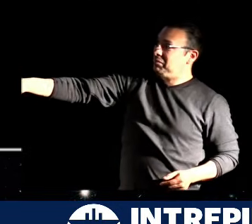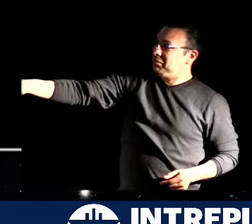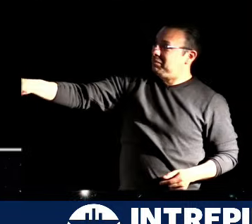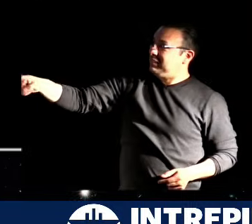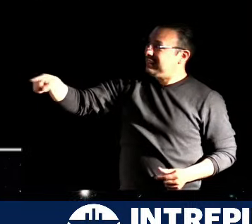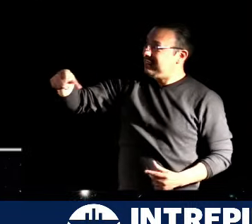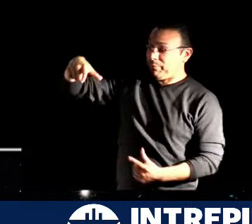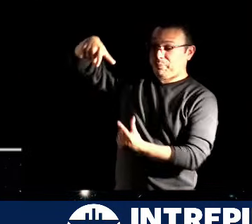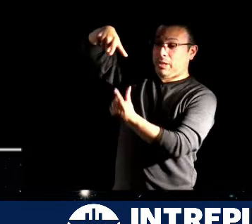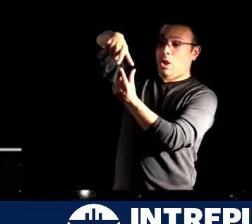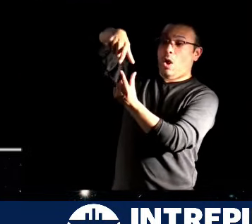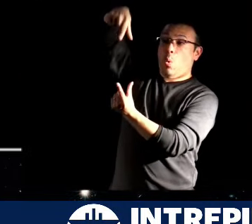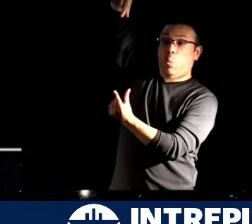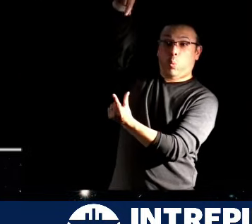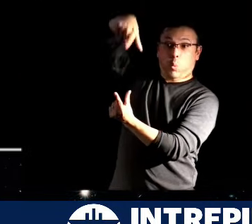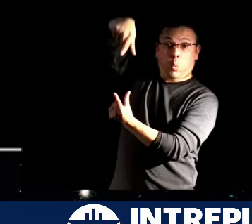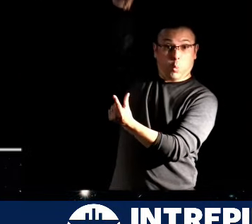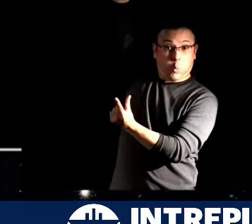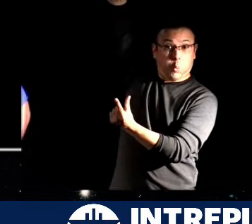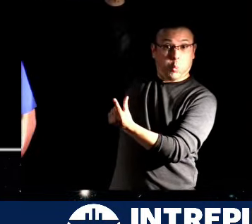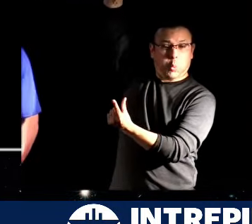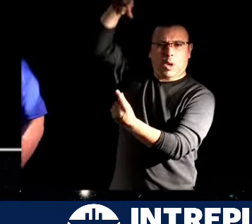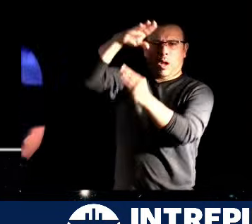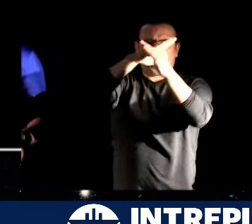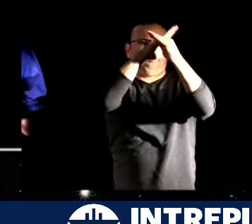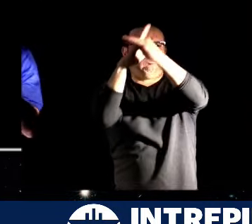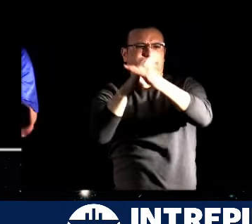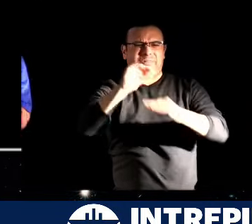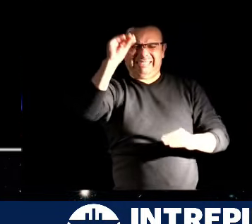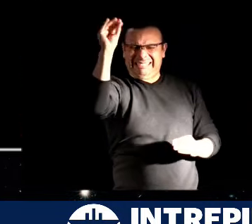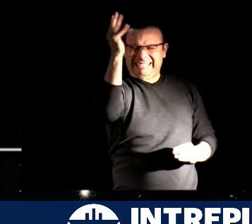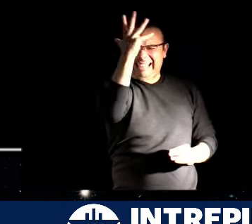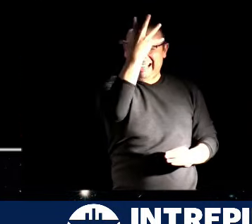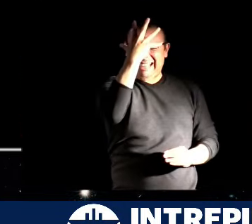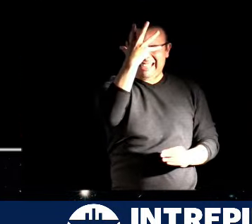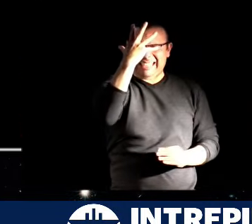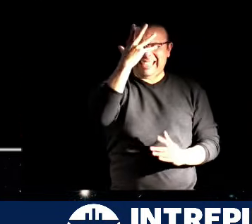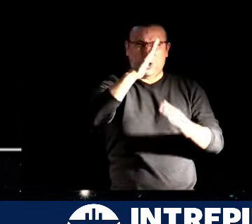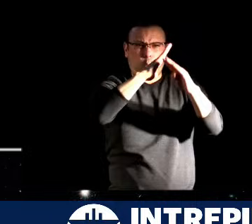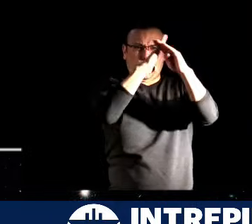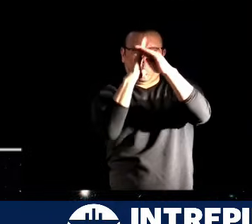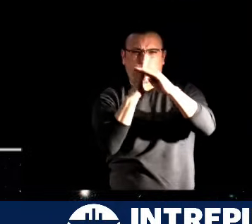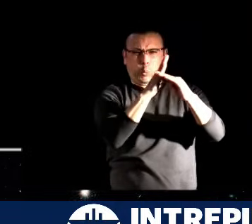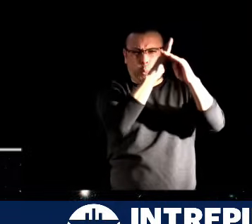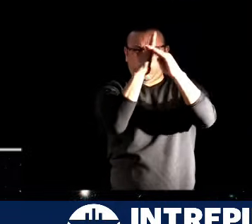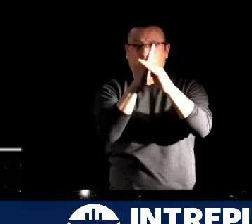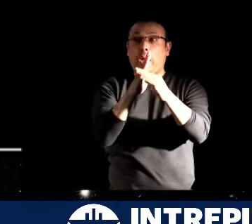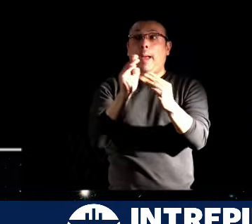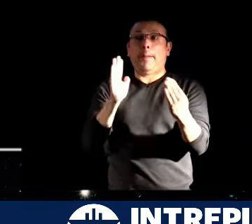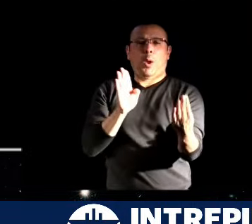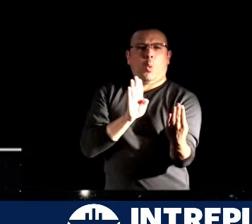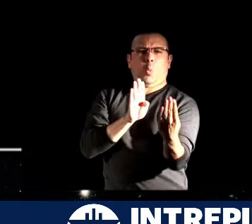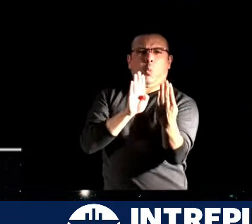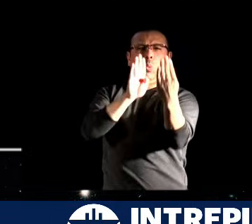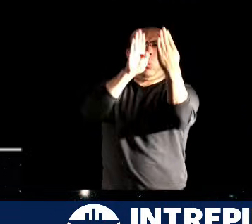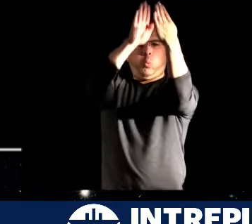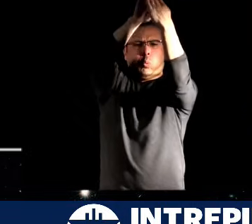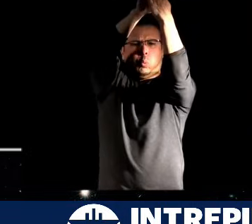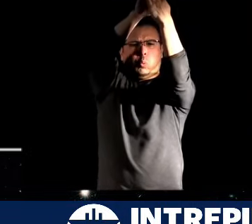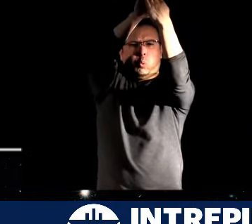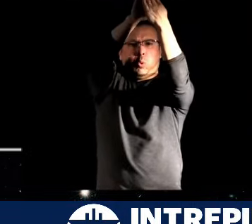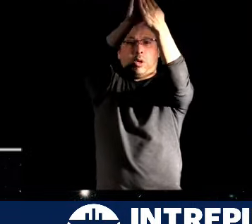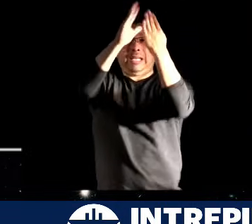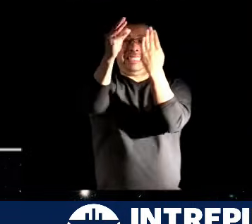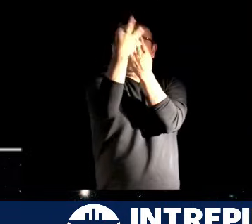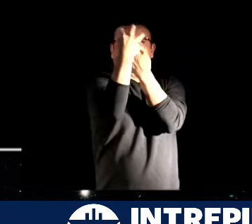This was a heat shield. They wanted it to be big enough that it could withstand the heat of the sun. But